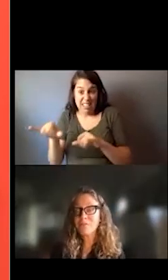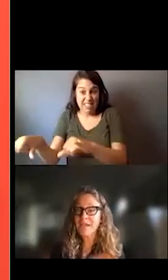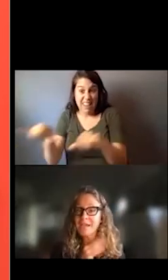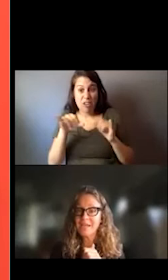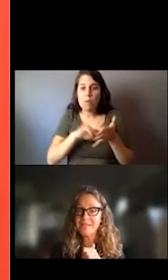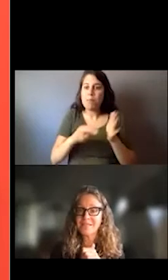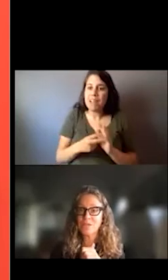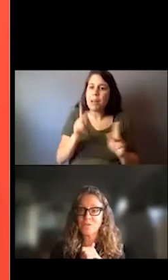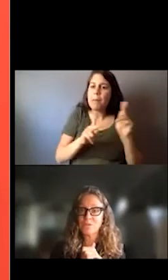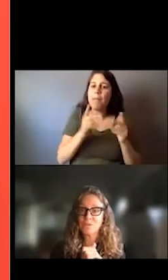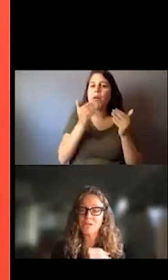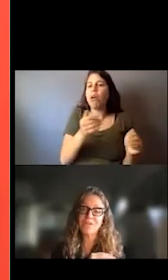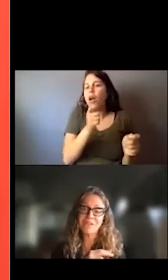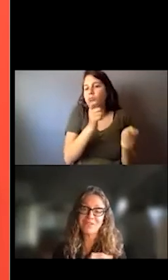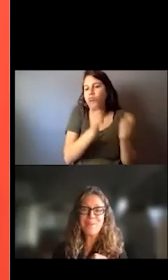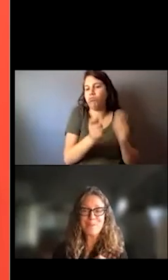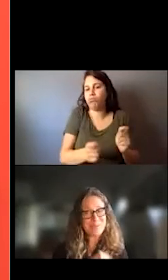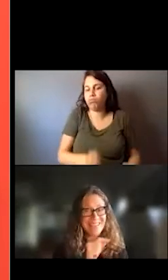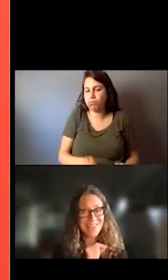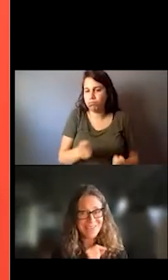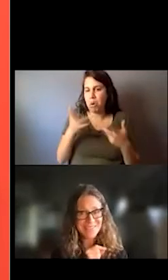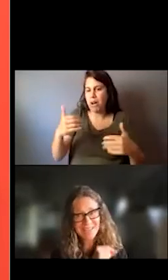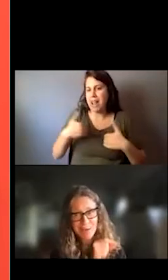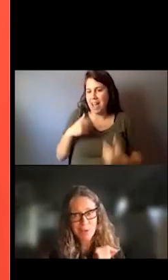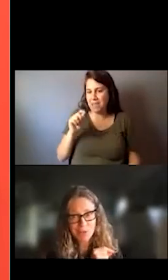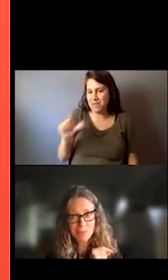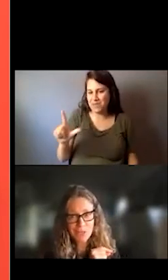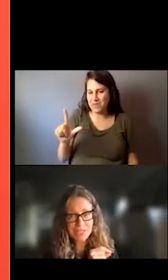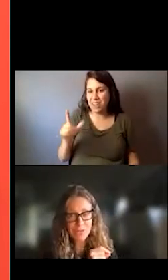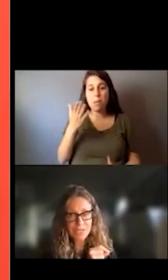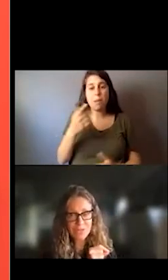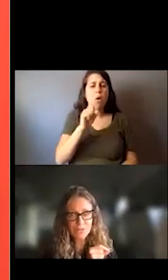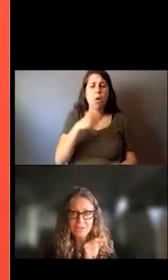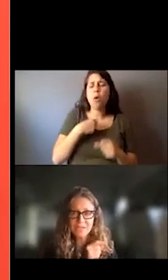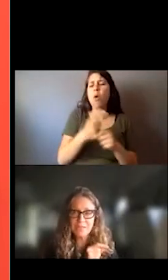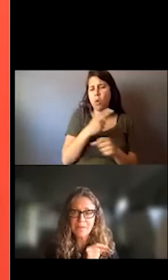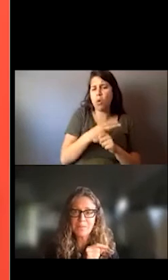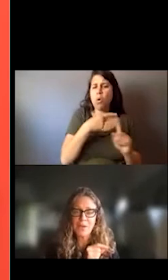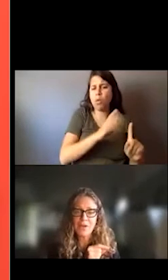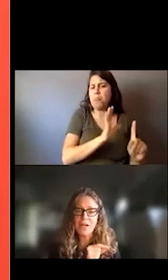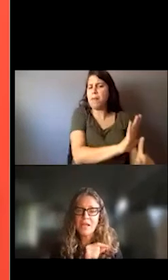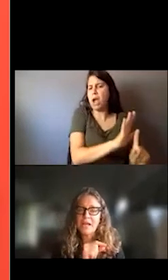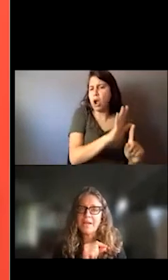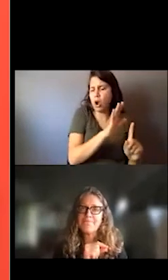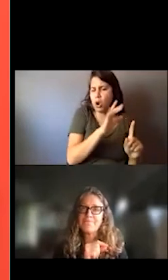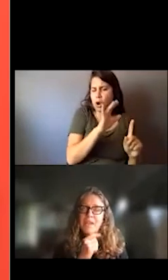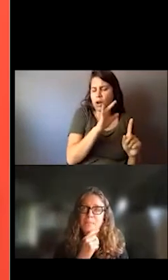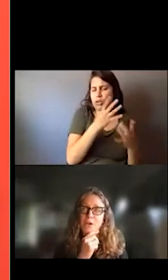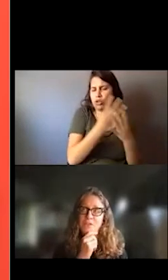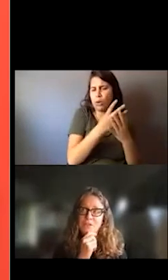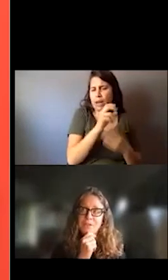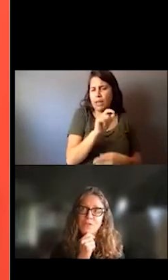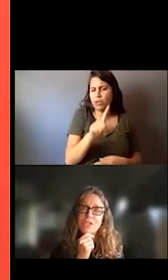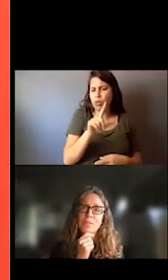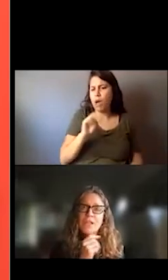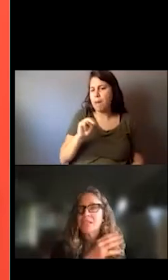are modifying existing tools. So even if people say they're using the Accountable Health Community screening tool that CMMI put out as